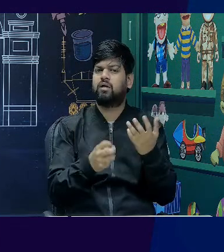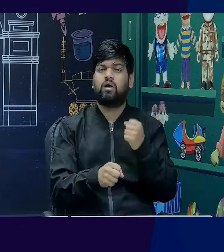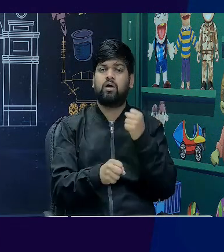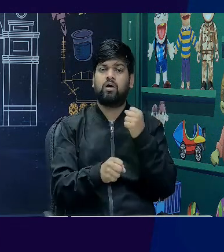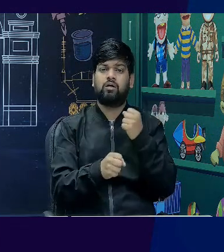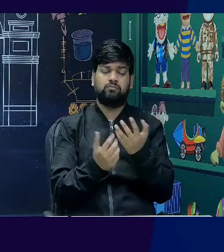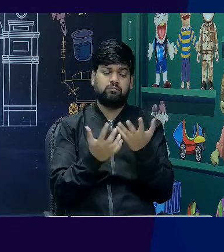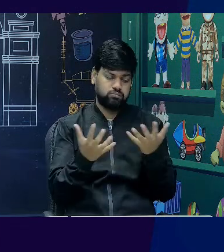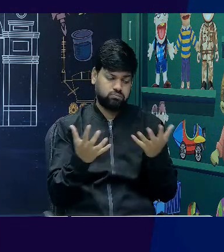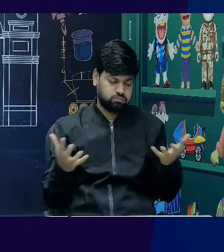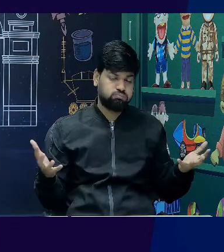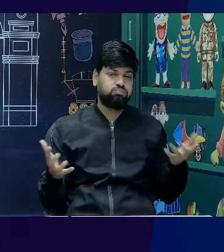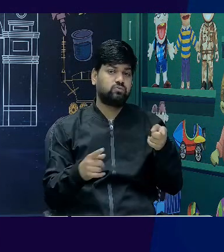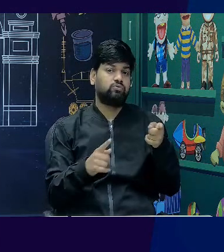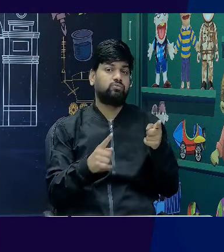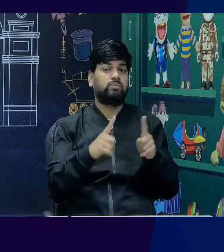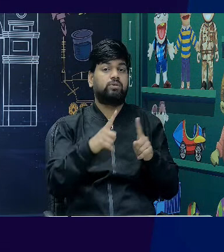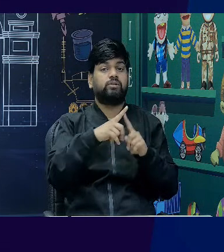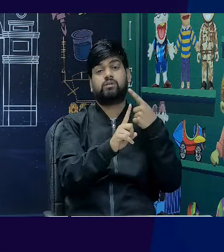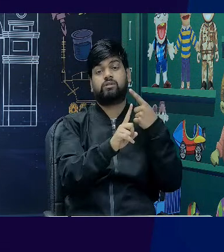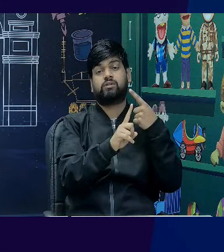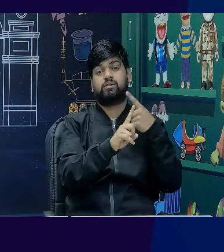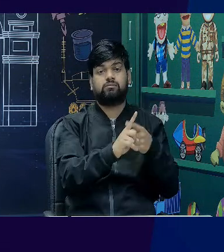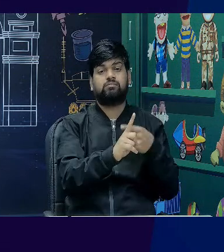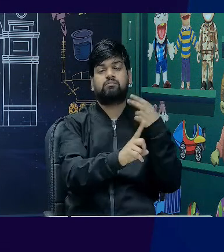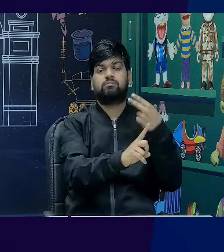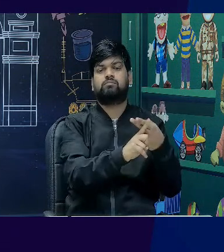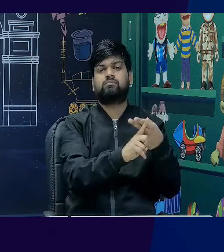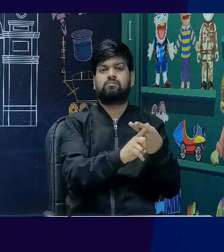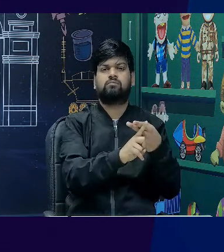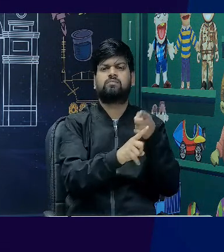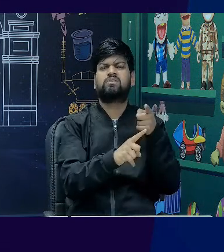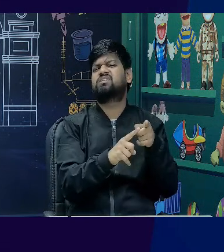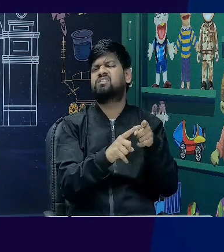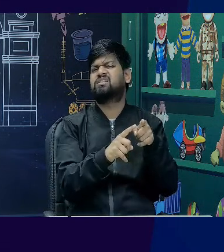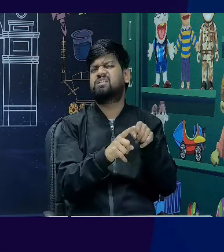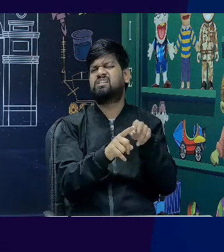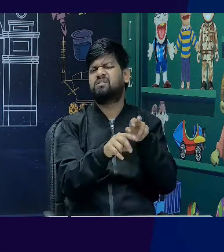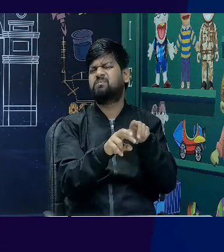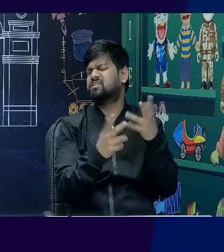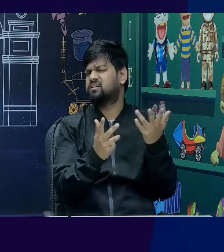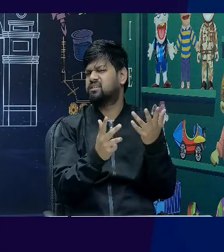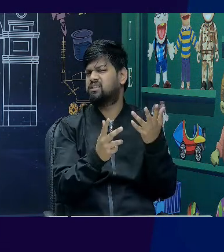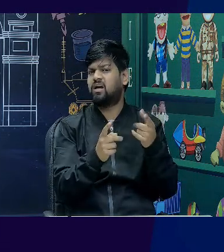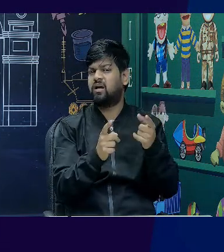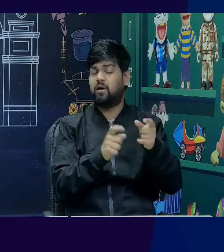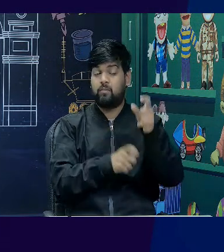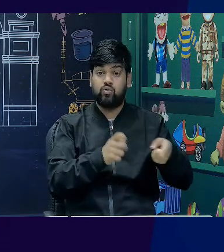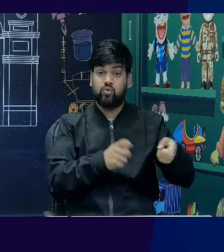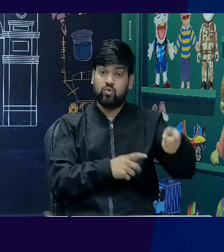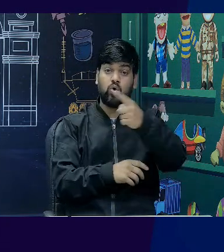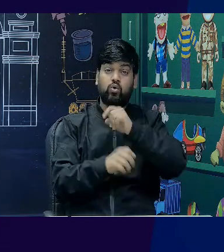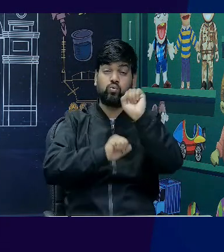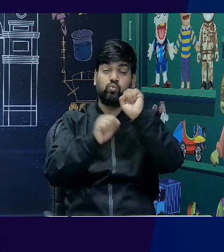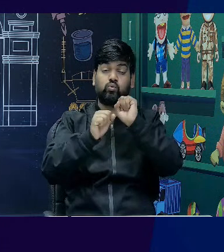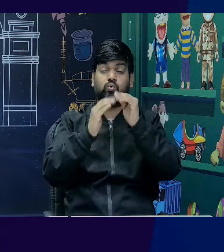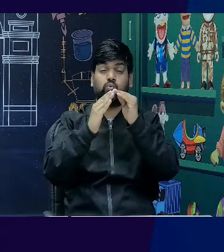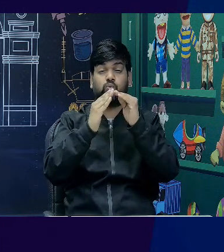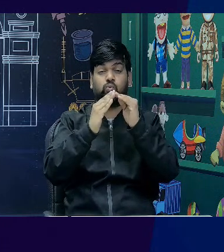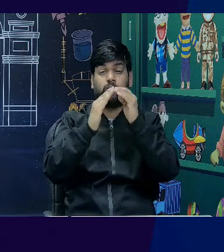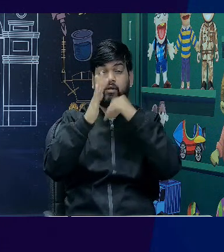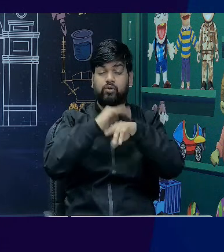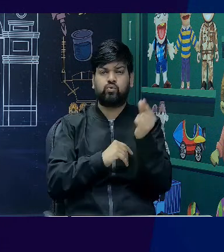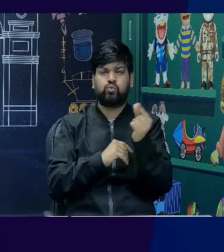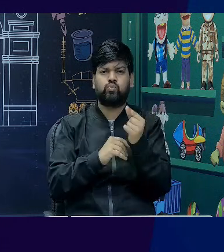goods and services that are sold for domestic consumption. It's a kind of indirect tax and a value